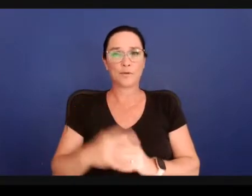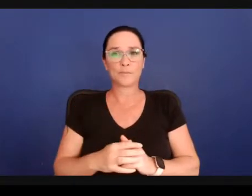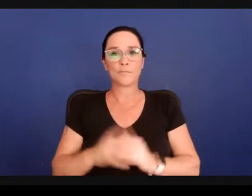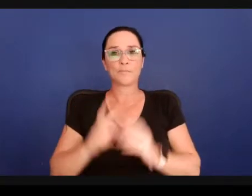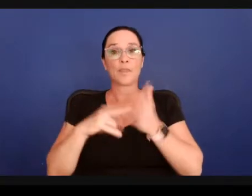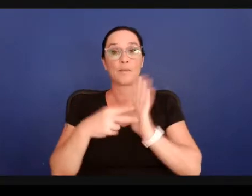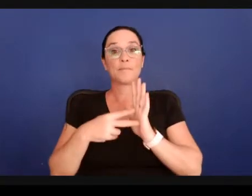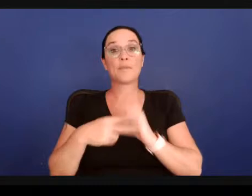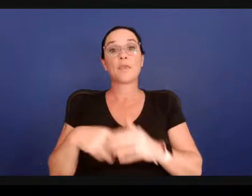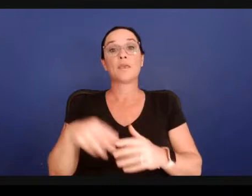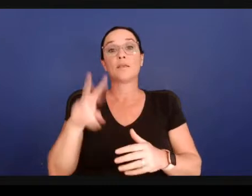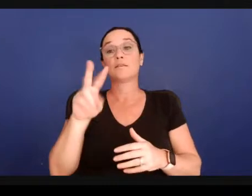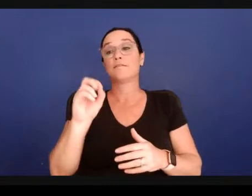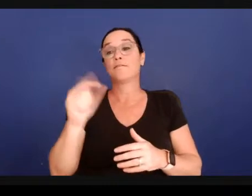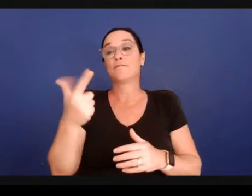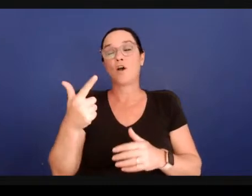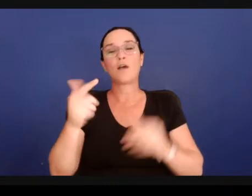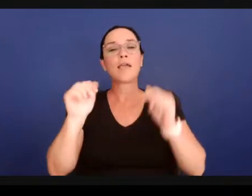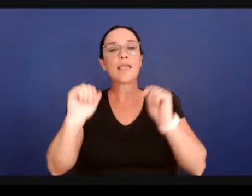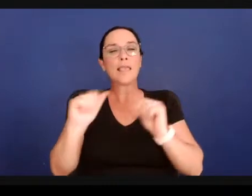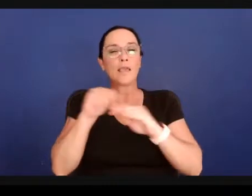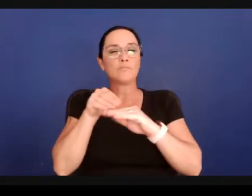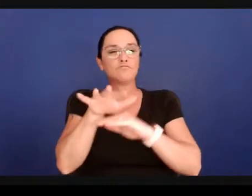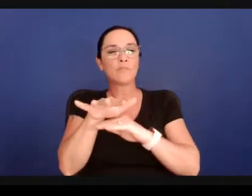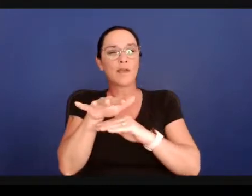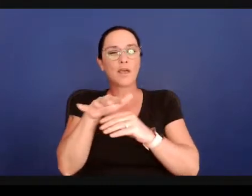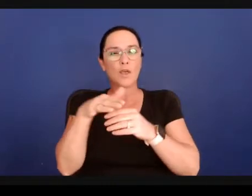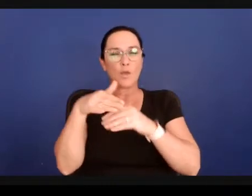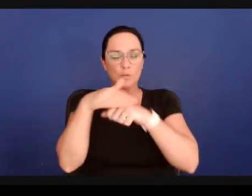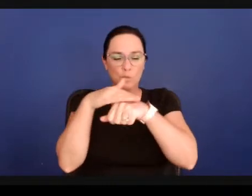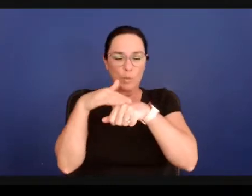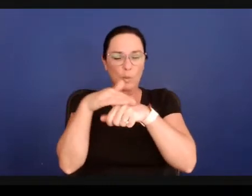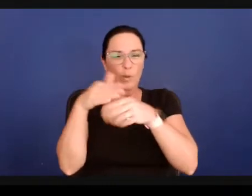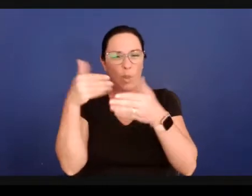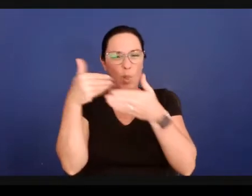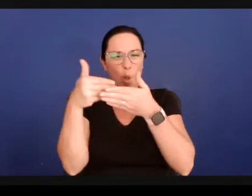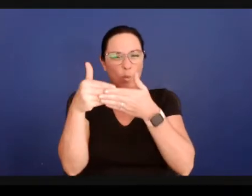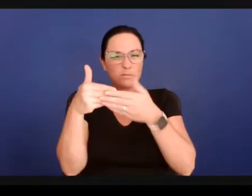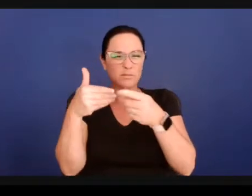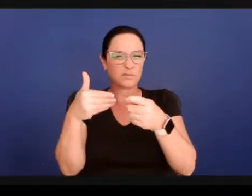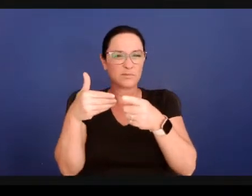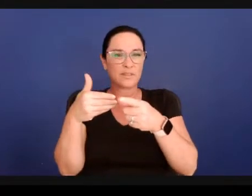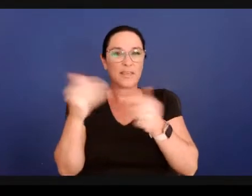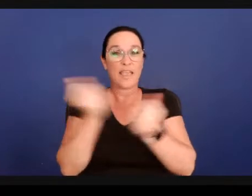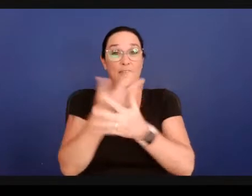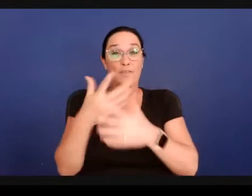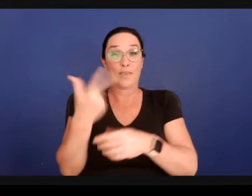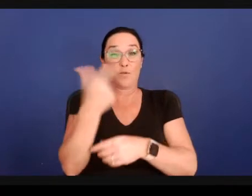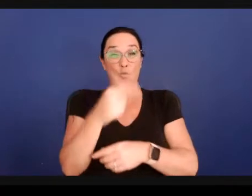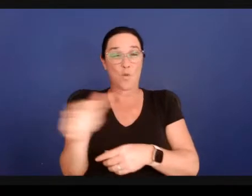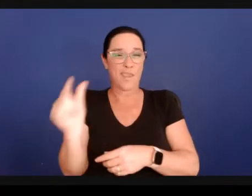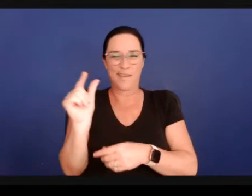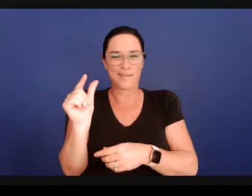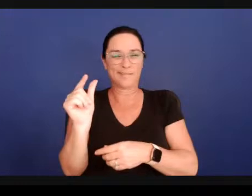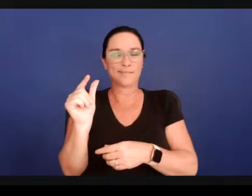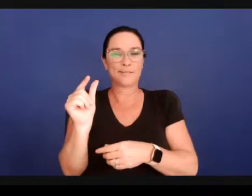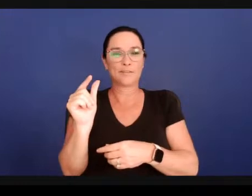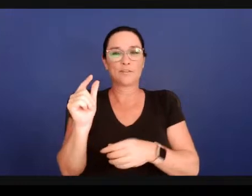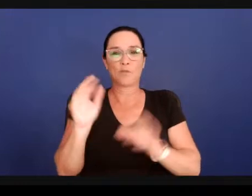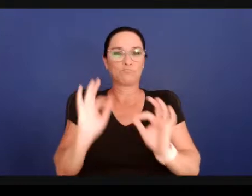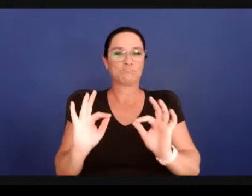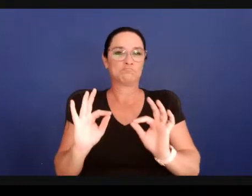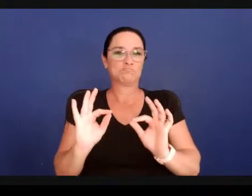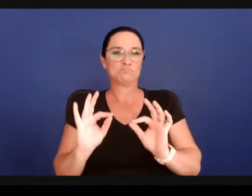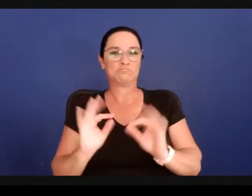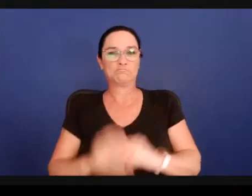the VOG can affect close by areas. However, as you can see, everything's in the green right here. So all good. We have